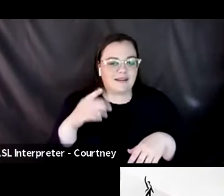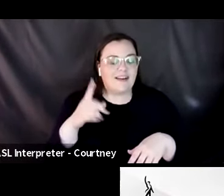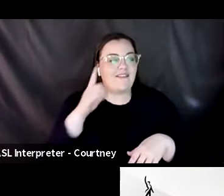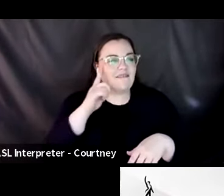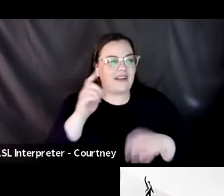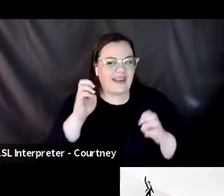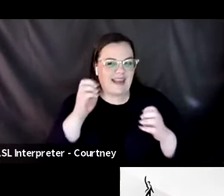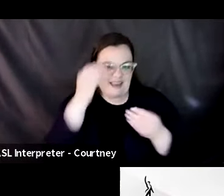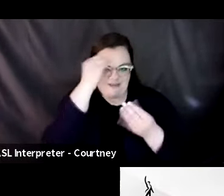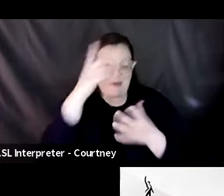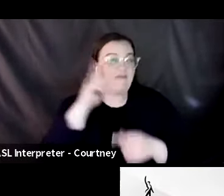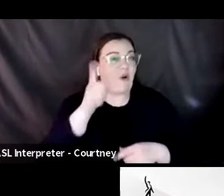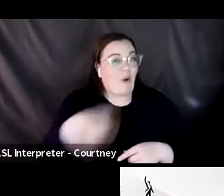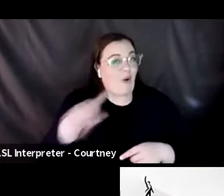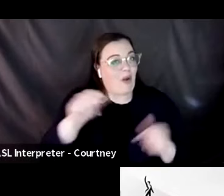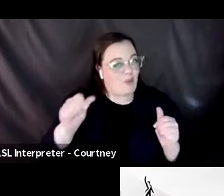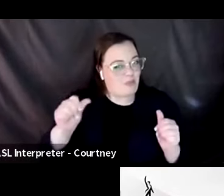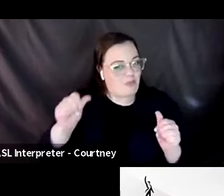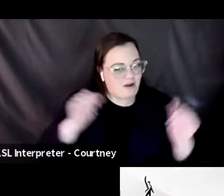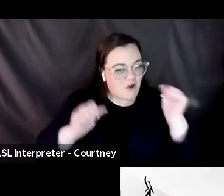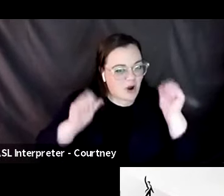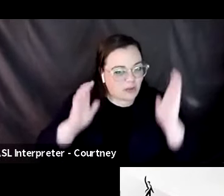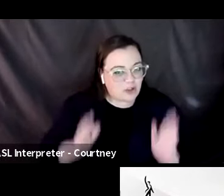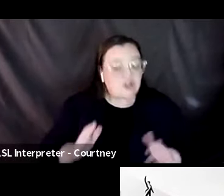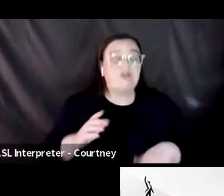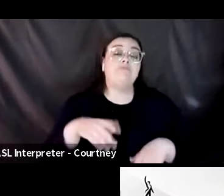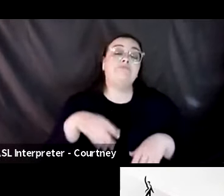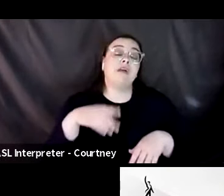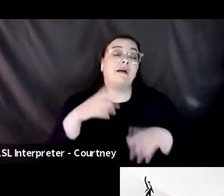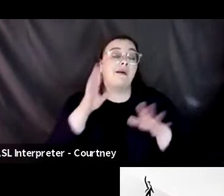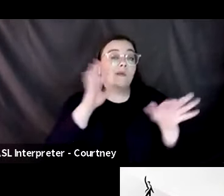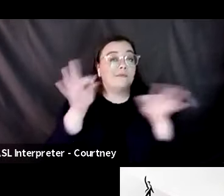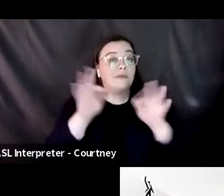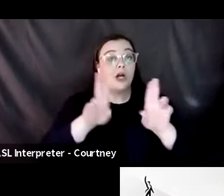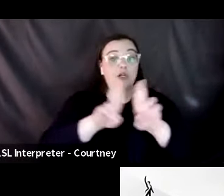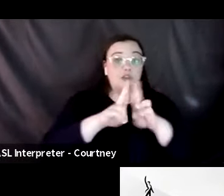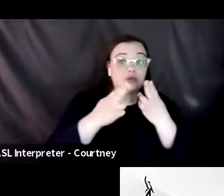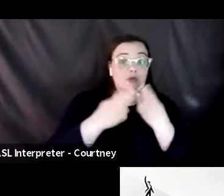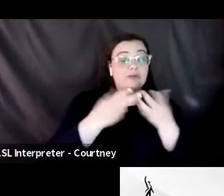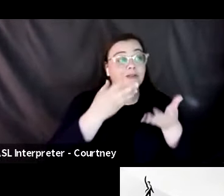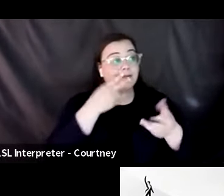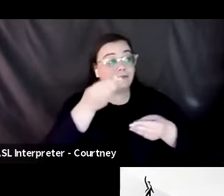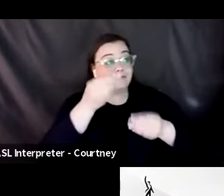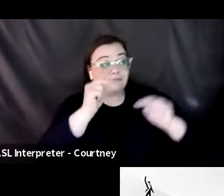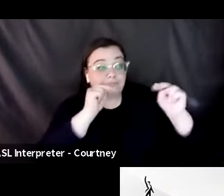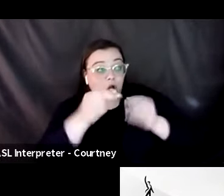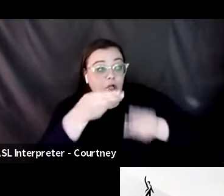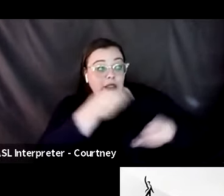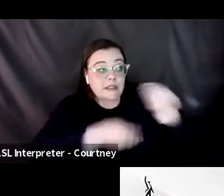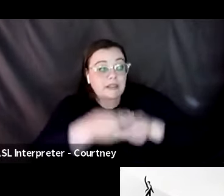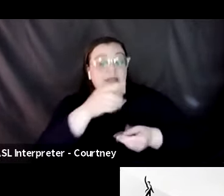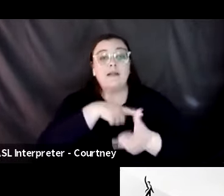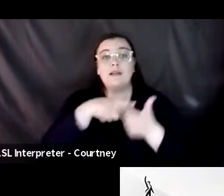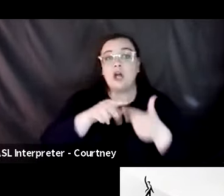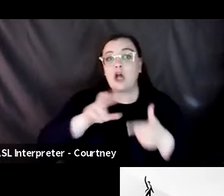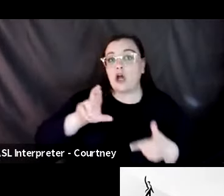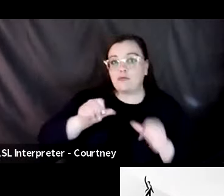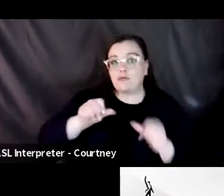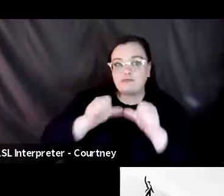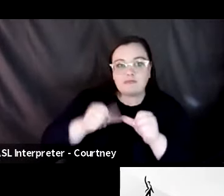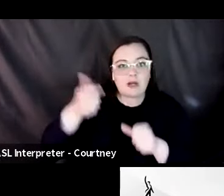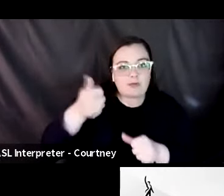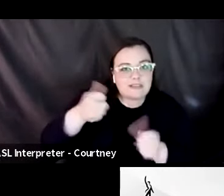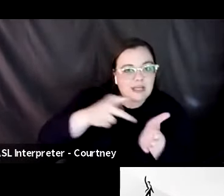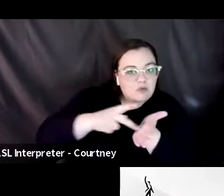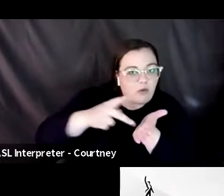performers, such as the union's bargaining partners, the commercial audition process, residuals, and so much more. Now,